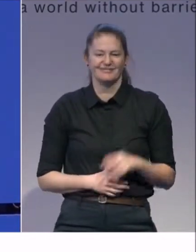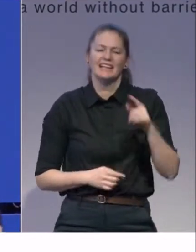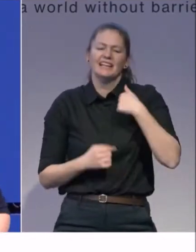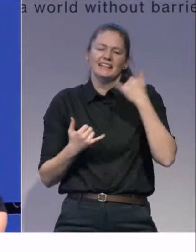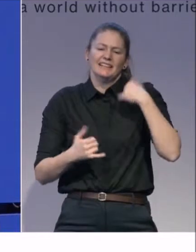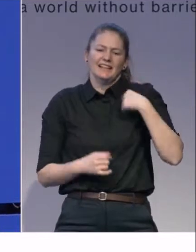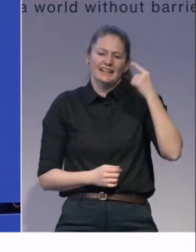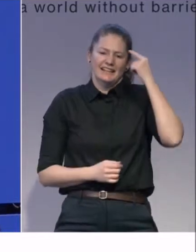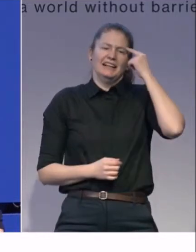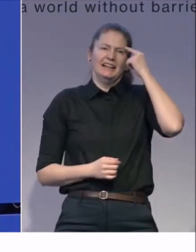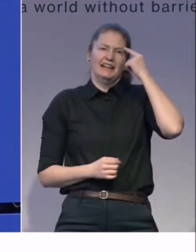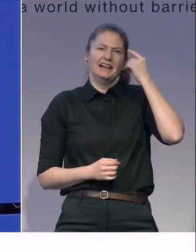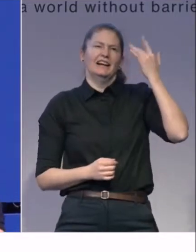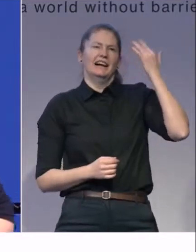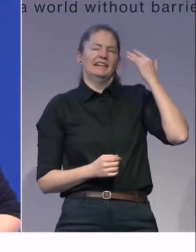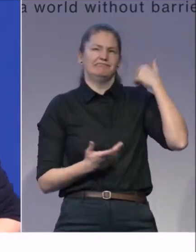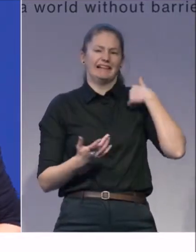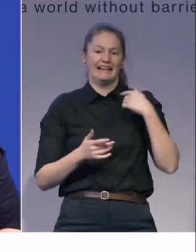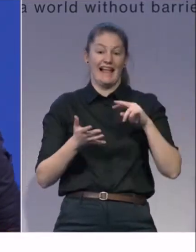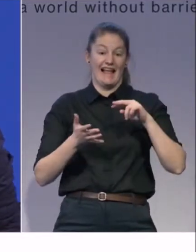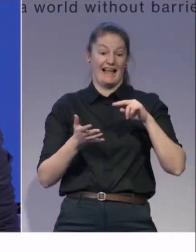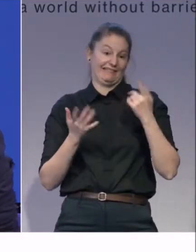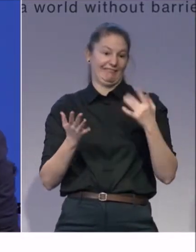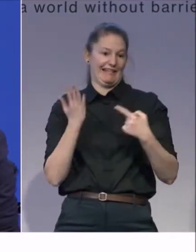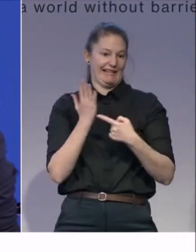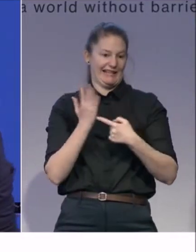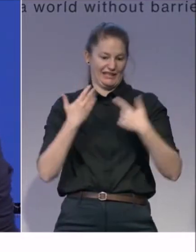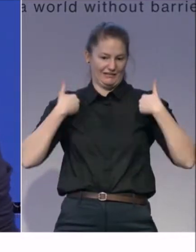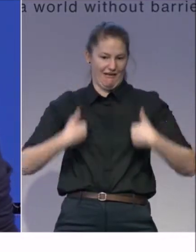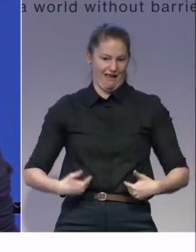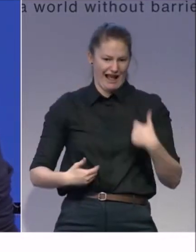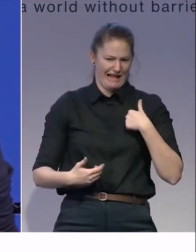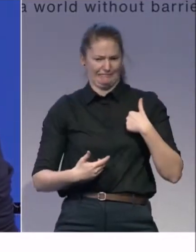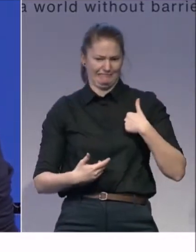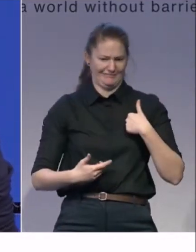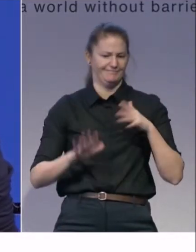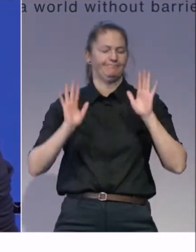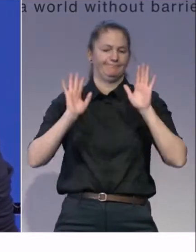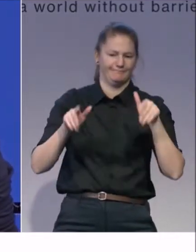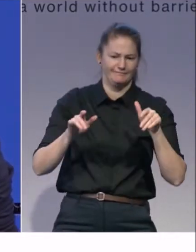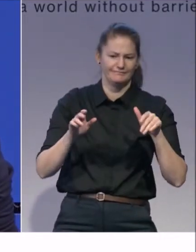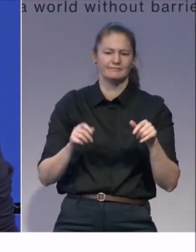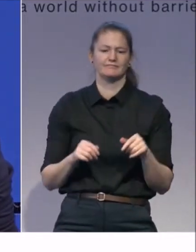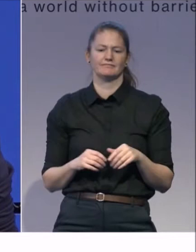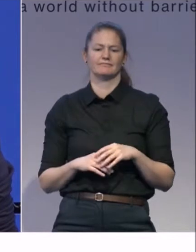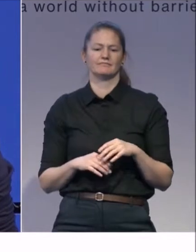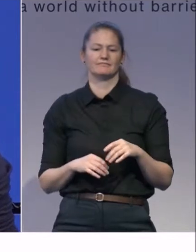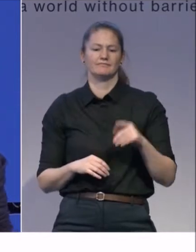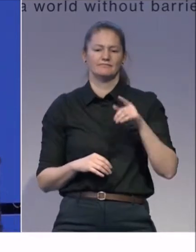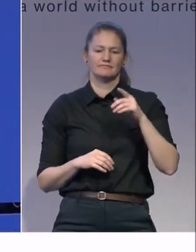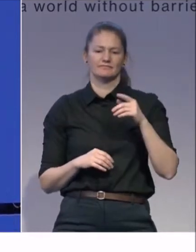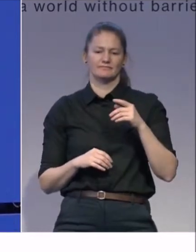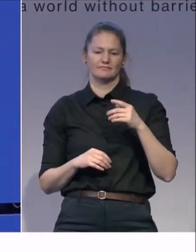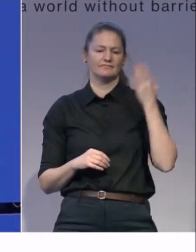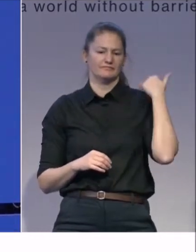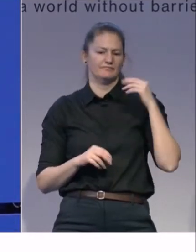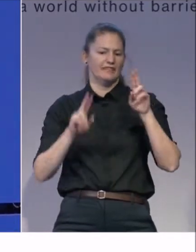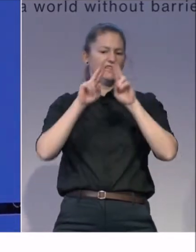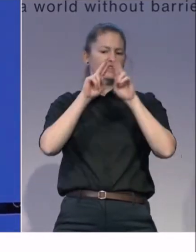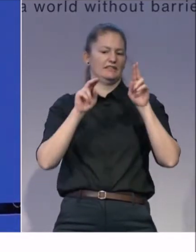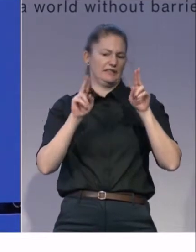So I went to the National Association of the Deaf conference just over a year ago, and this is an